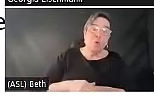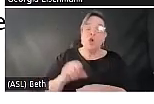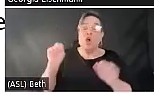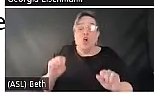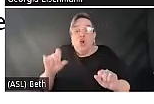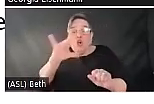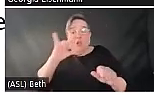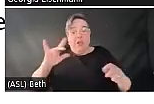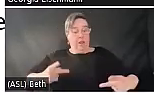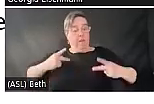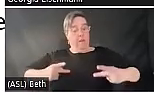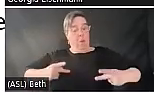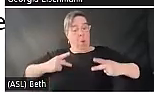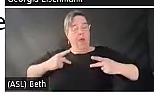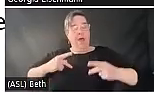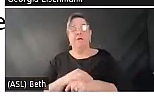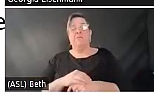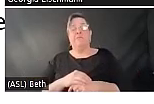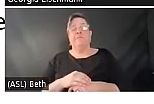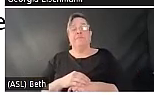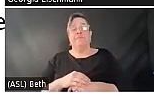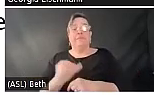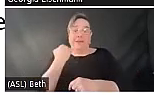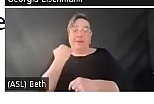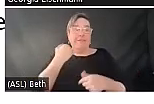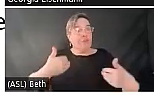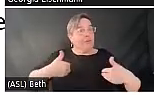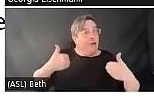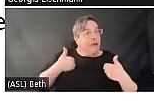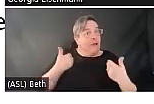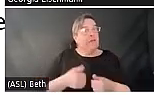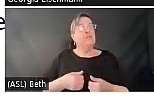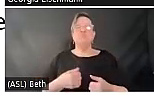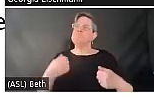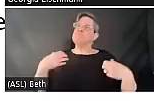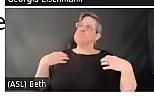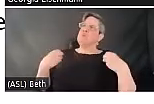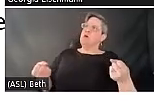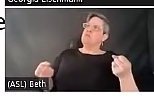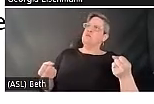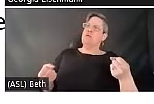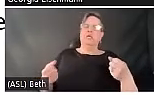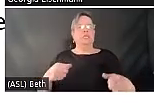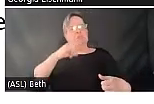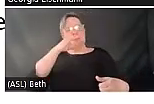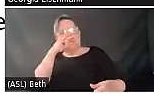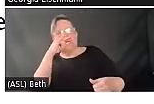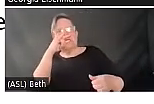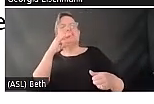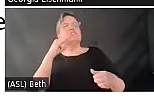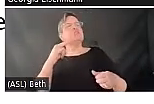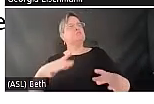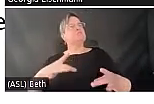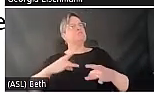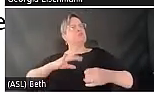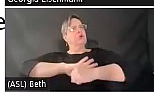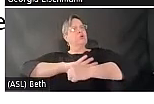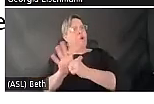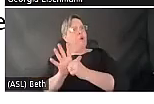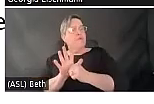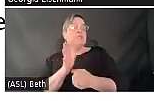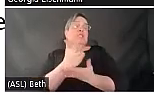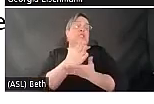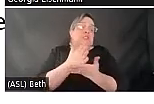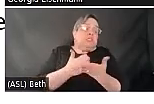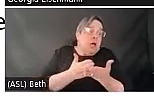who may have only mild symptoms, if you're young and healthy, mostly kids have very mild symptoms, but you can also have severe symptoms. And we